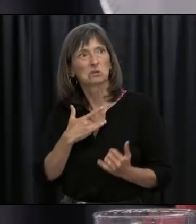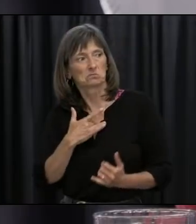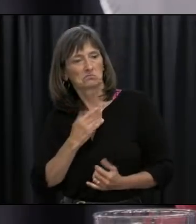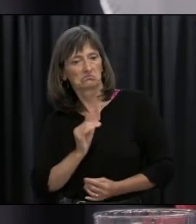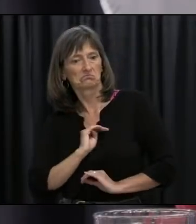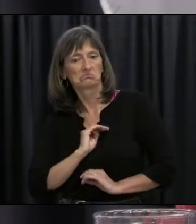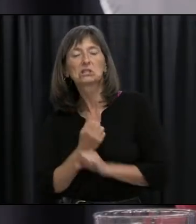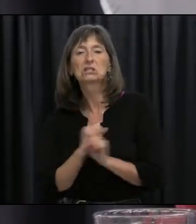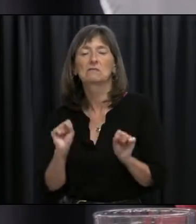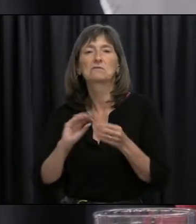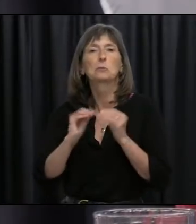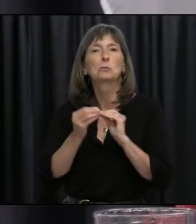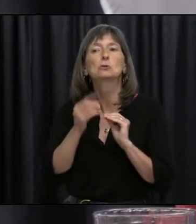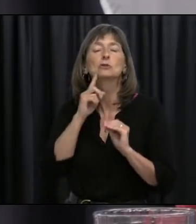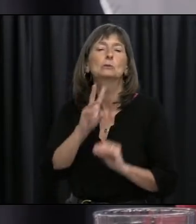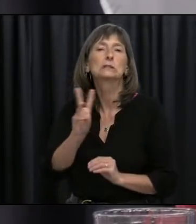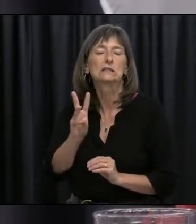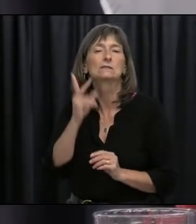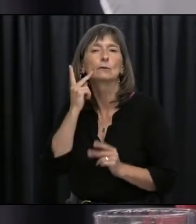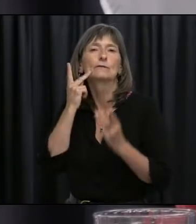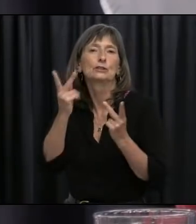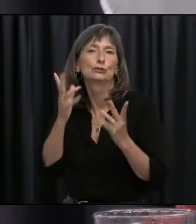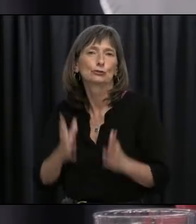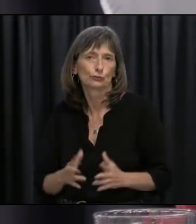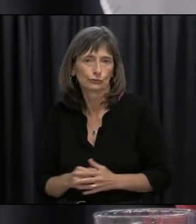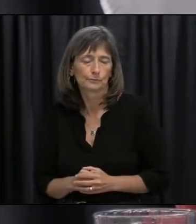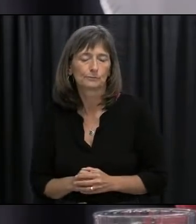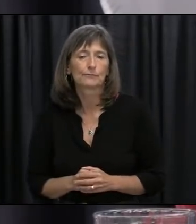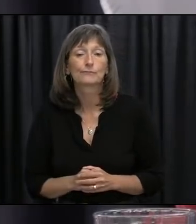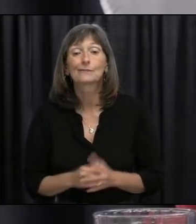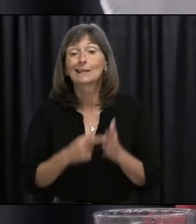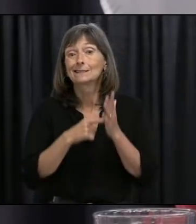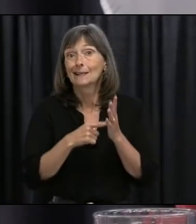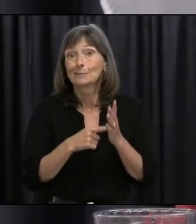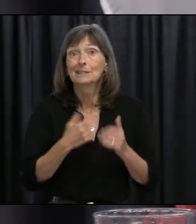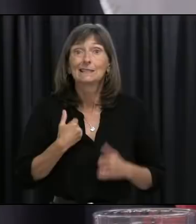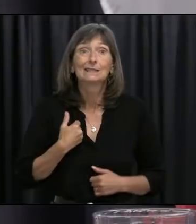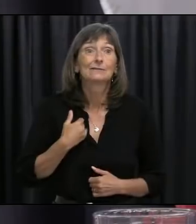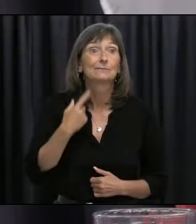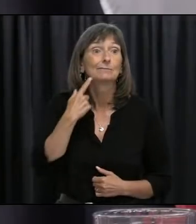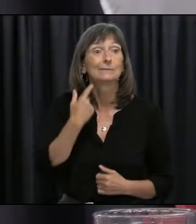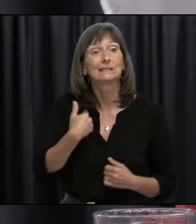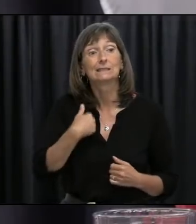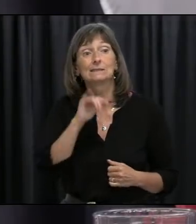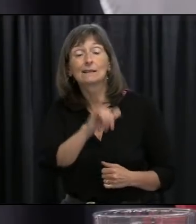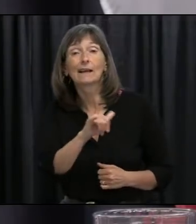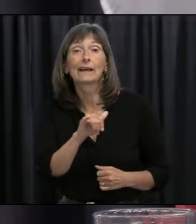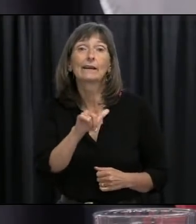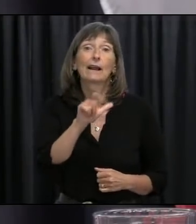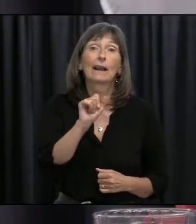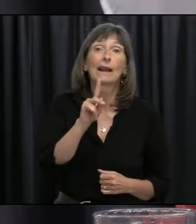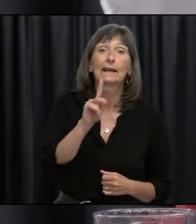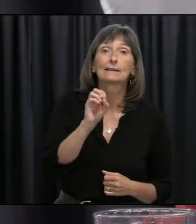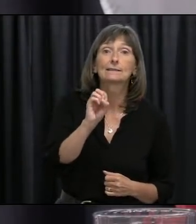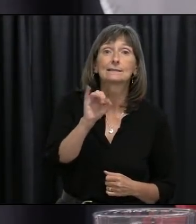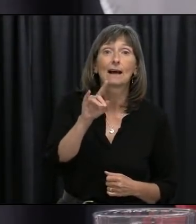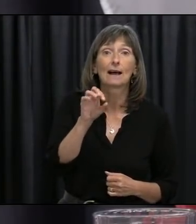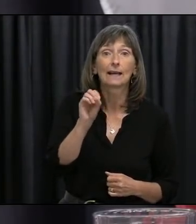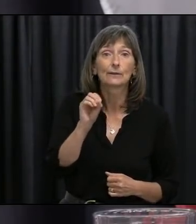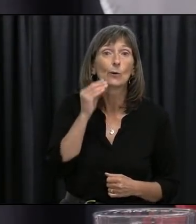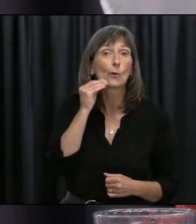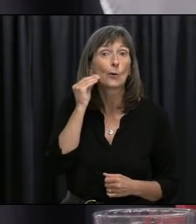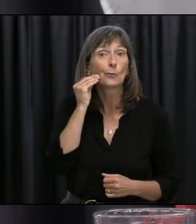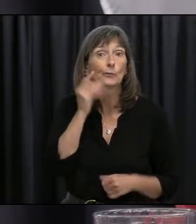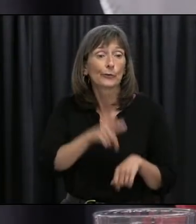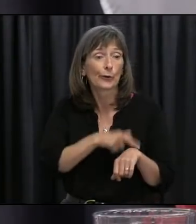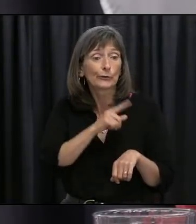point. So as a resident, for example, of Carmelite or Lakeside Homes, a long-term care facility,